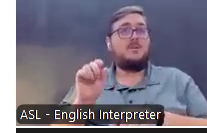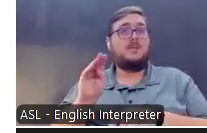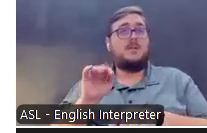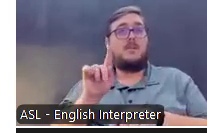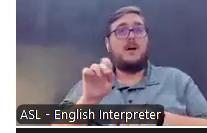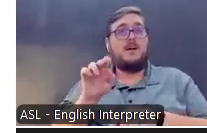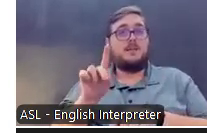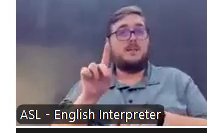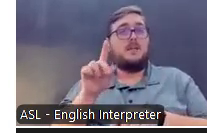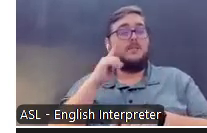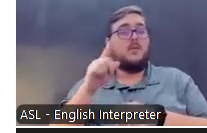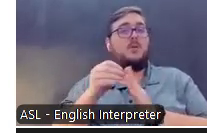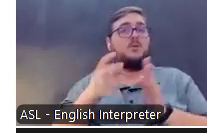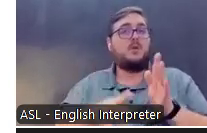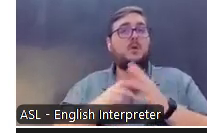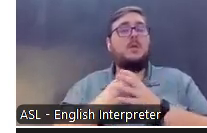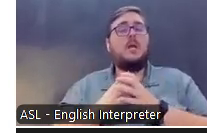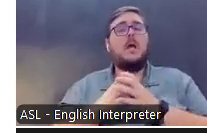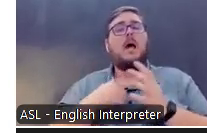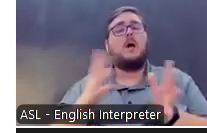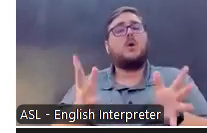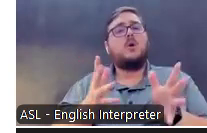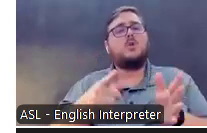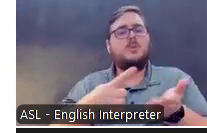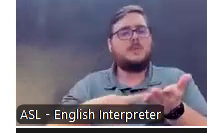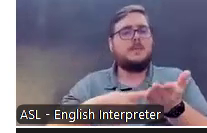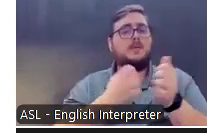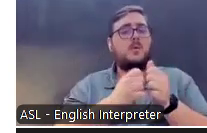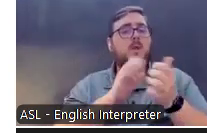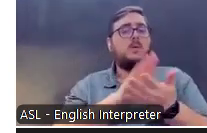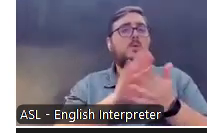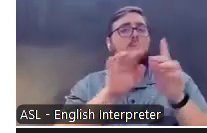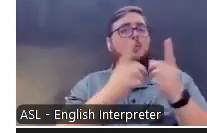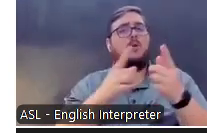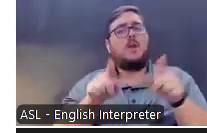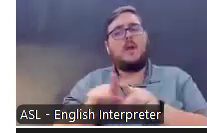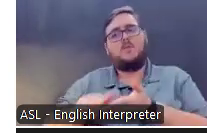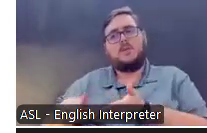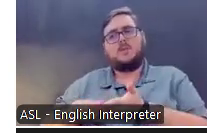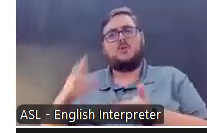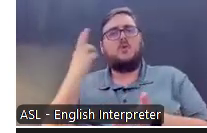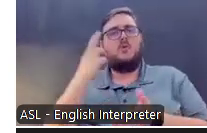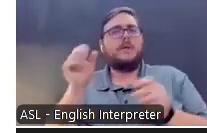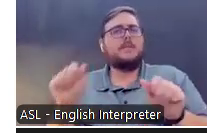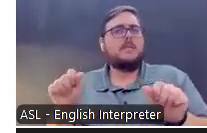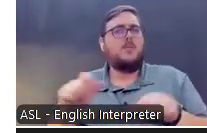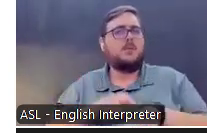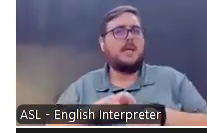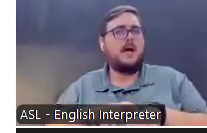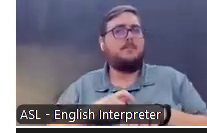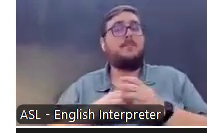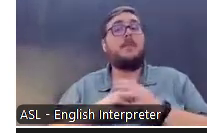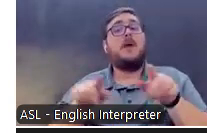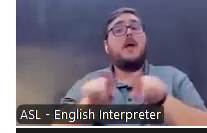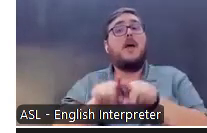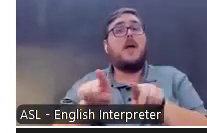this and looking at the reasonableness of the timing. And in this instance, the IEP team should determine what can be done in the meantime to address that